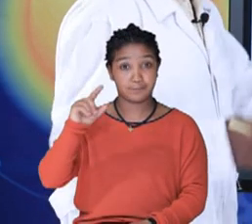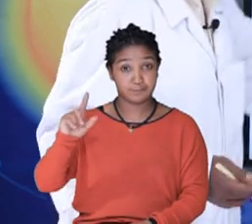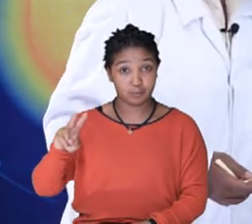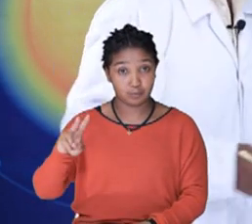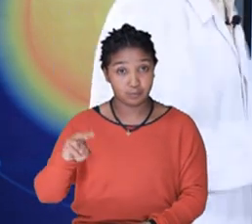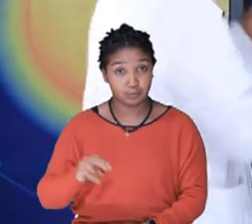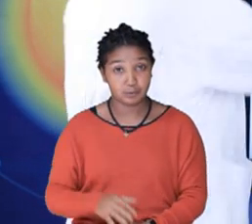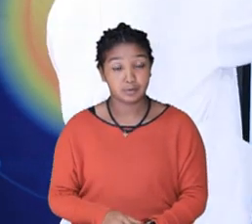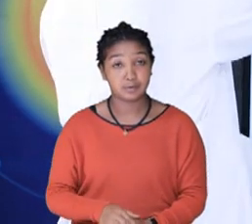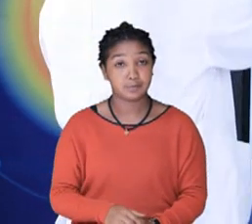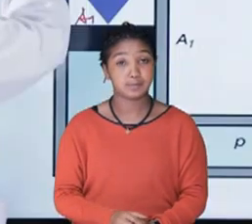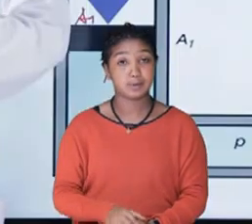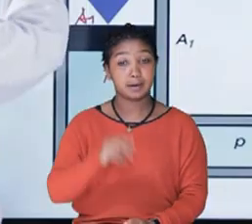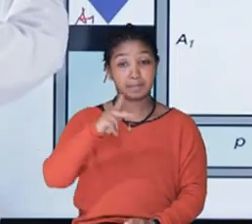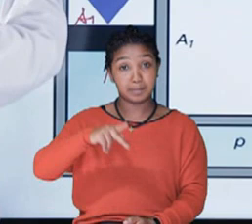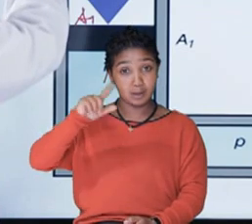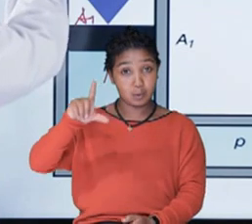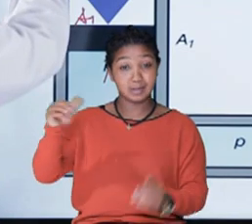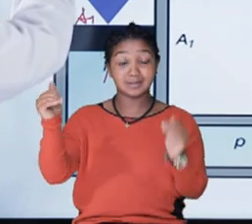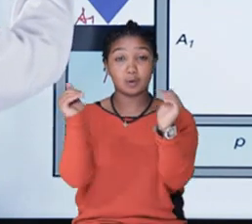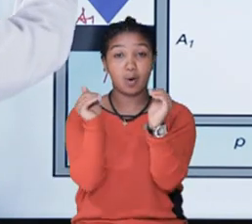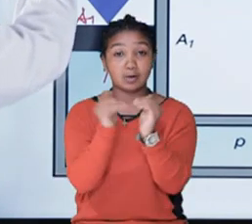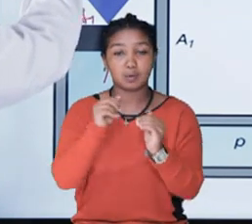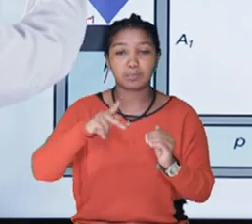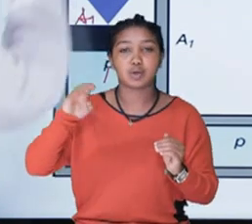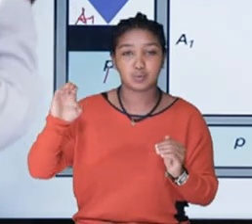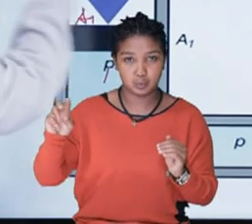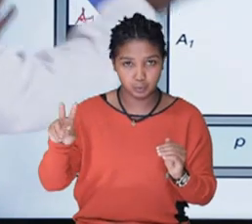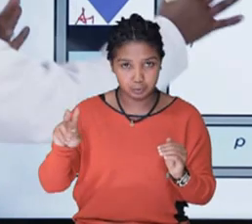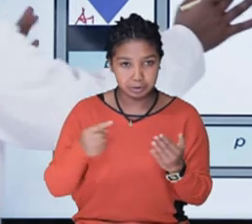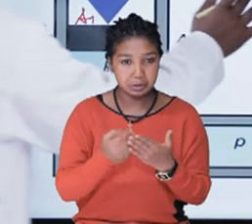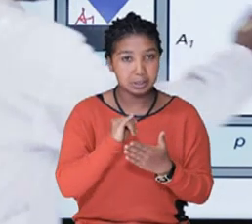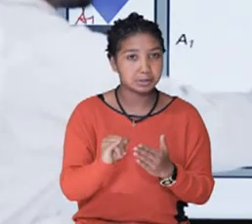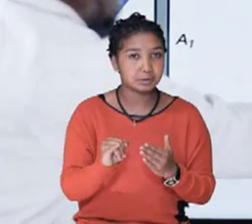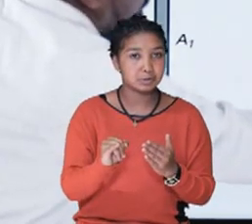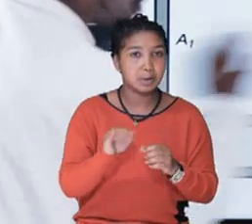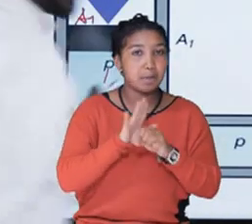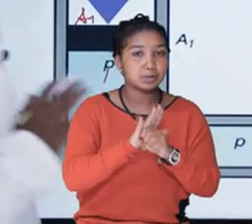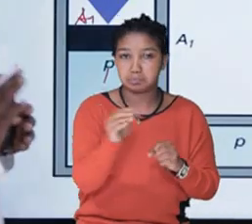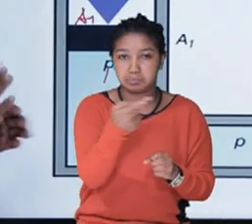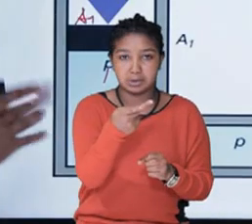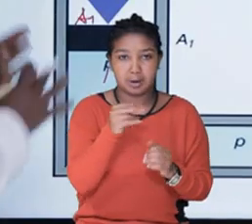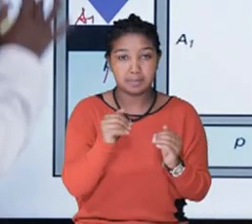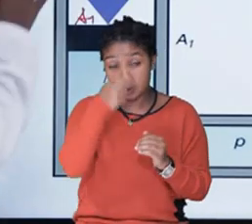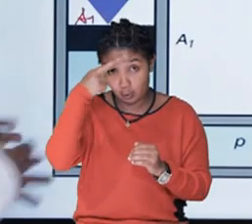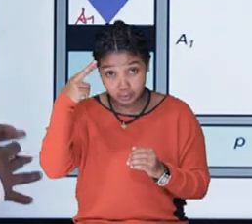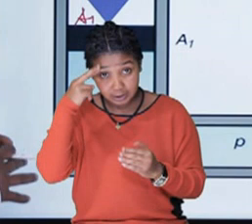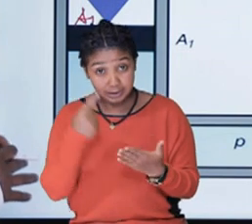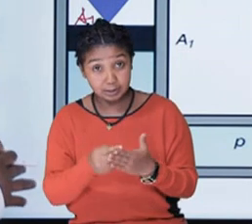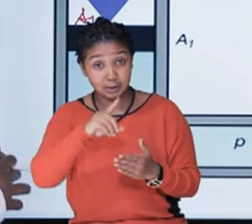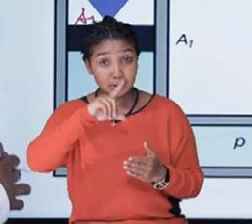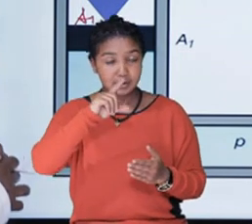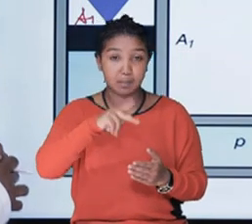First to find P, because P1 equals to P2. There is this much pressure at this one, because this